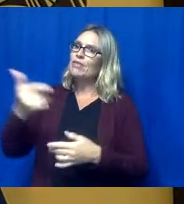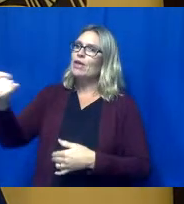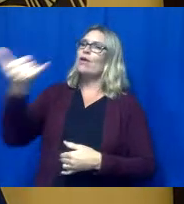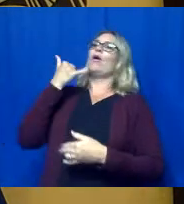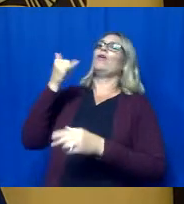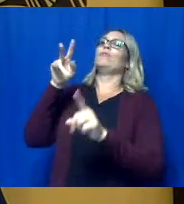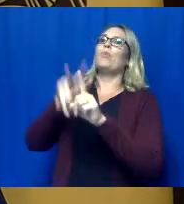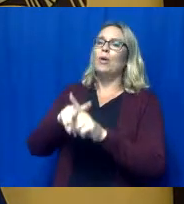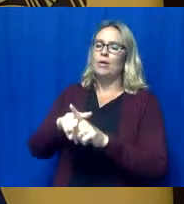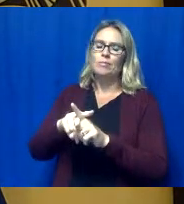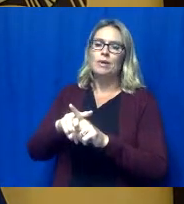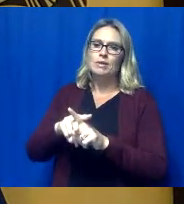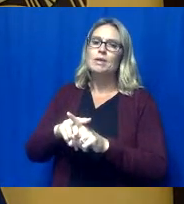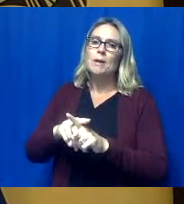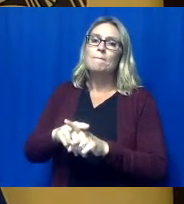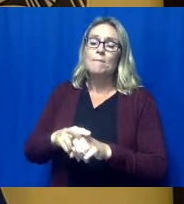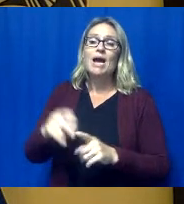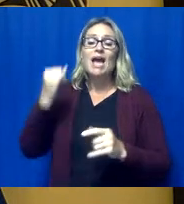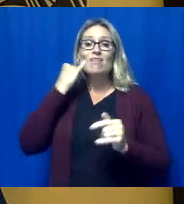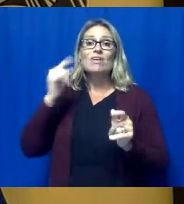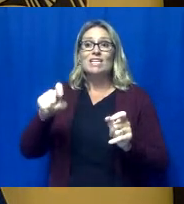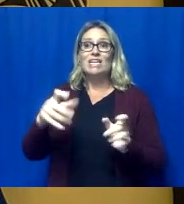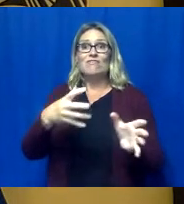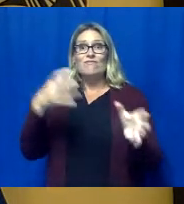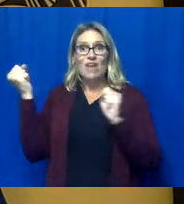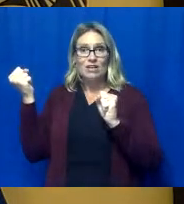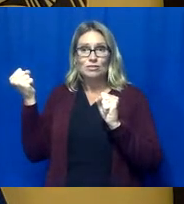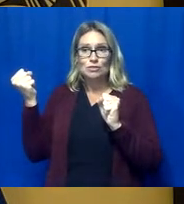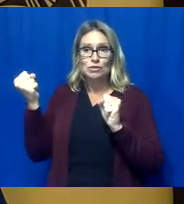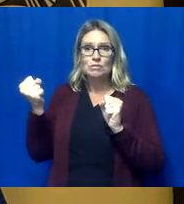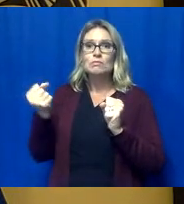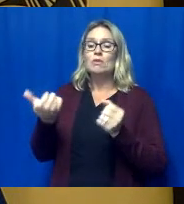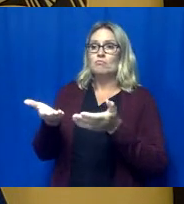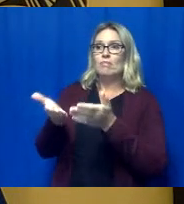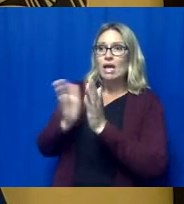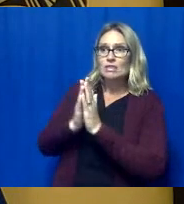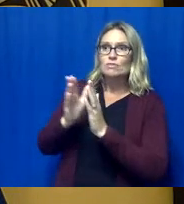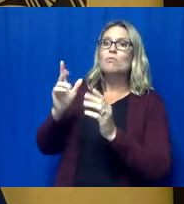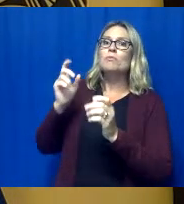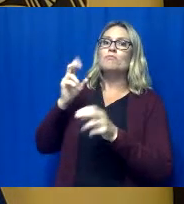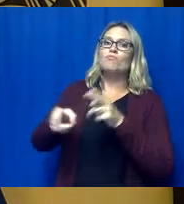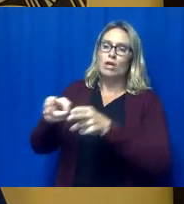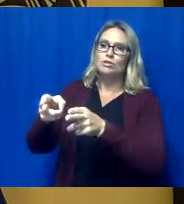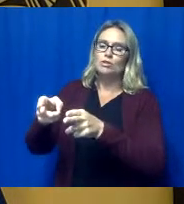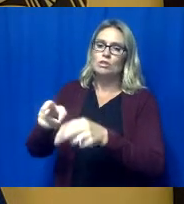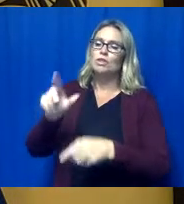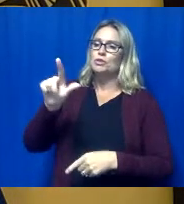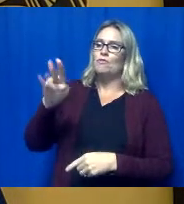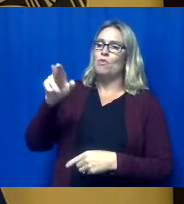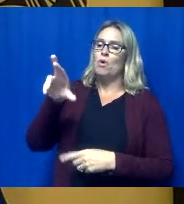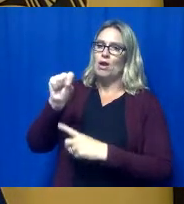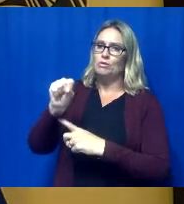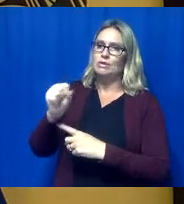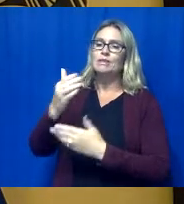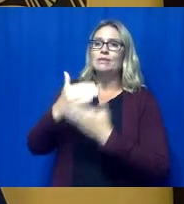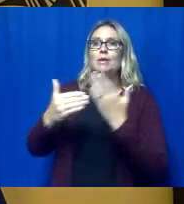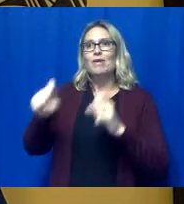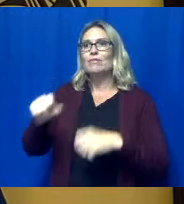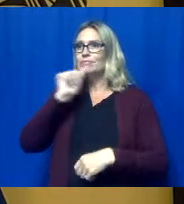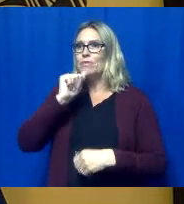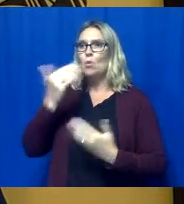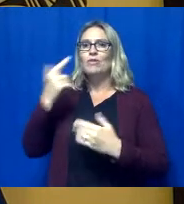location, and urgent requests are being booked within 24 hours, while others may wait a few days to receive